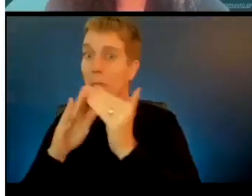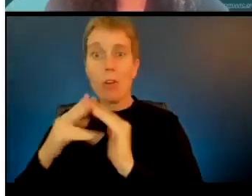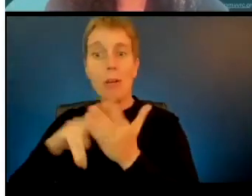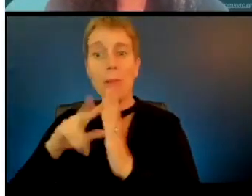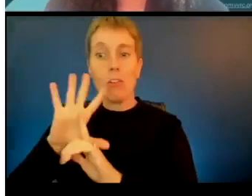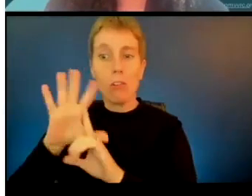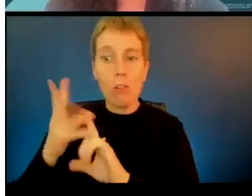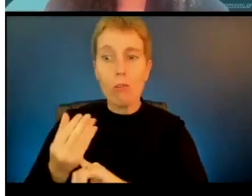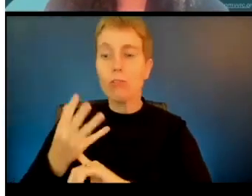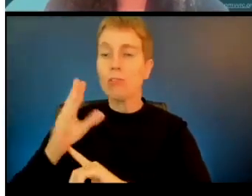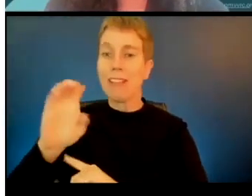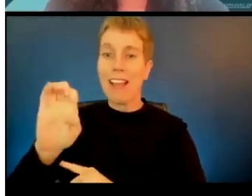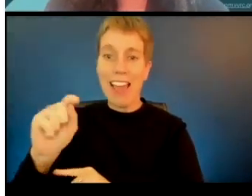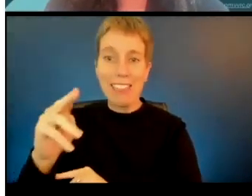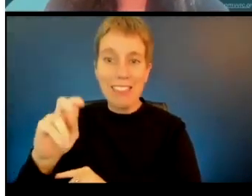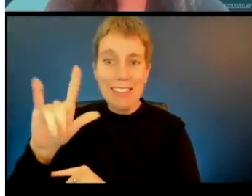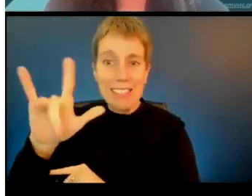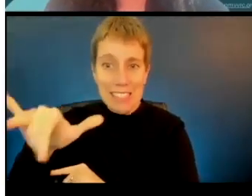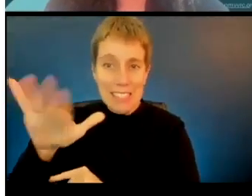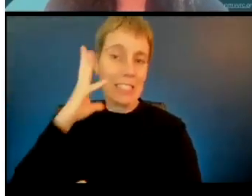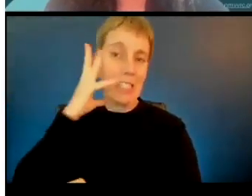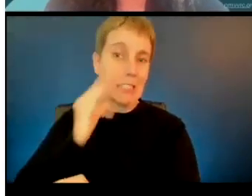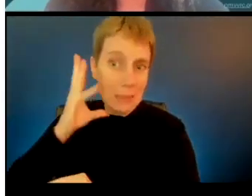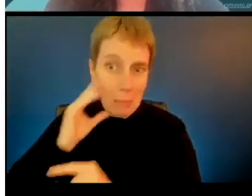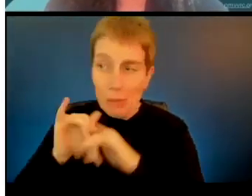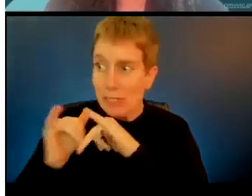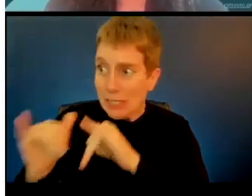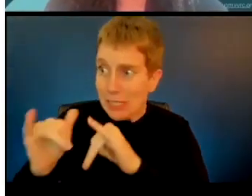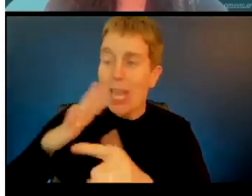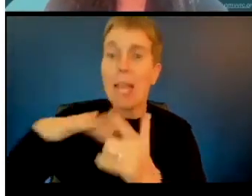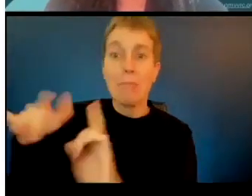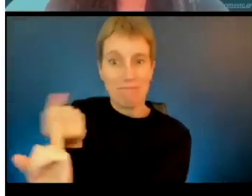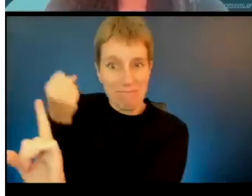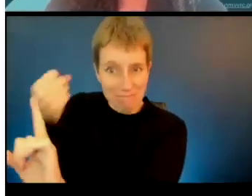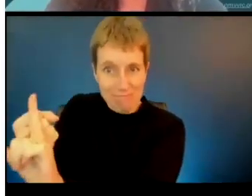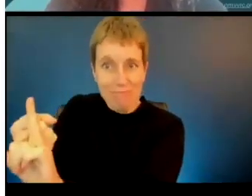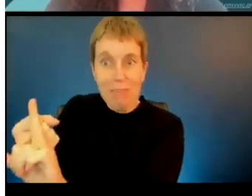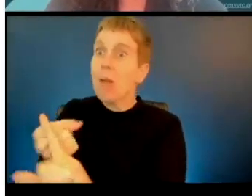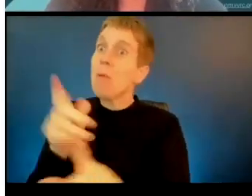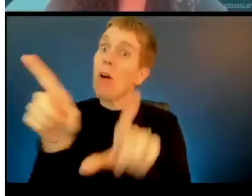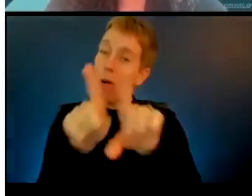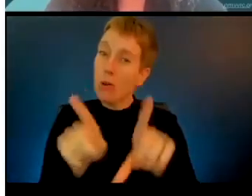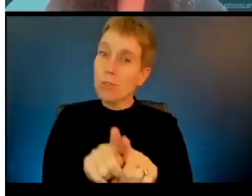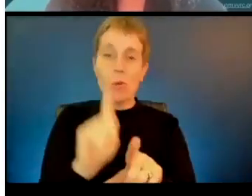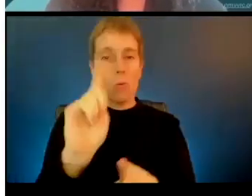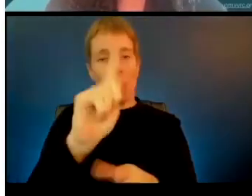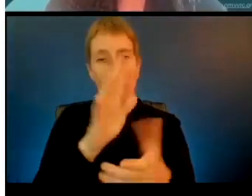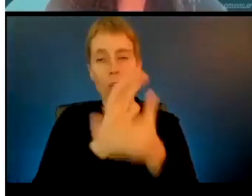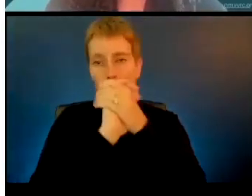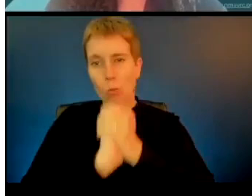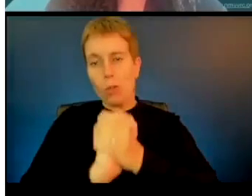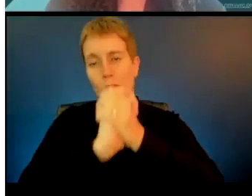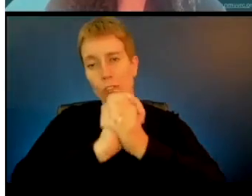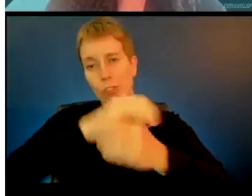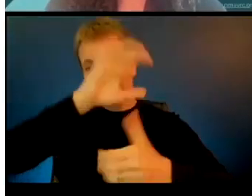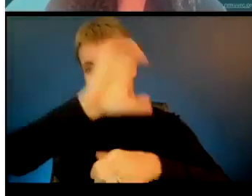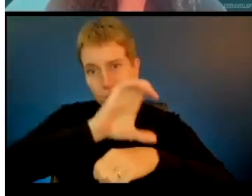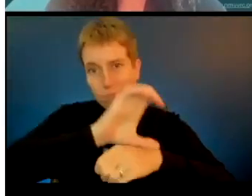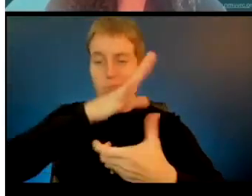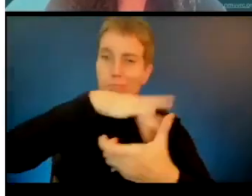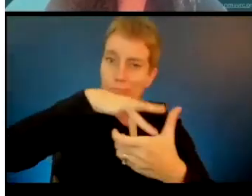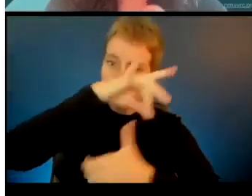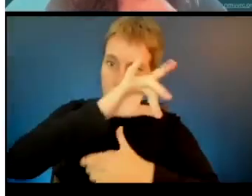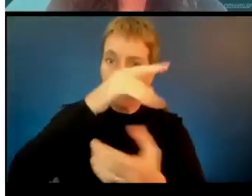work or worship. And how a community responds to individual trauma sort of sets that